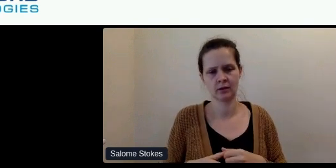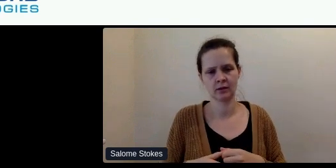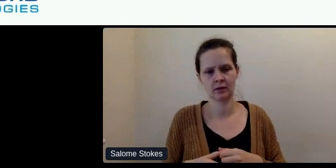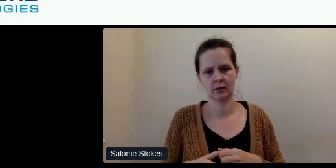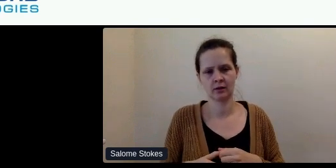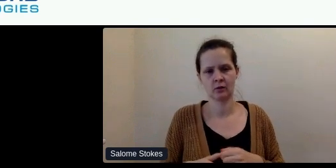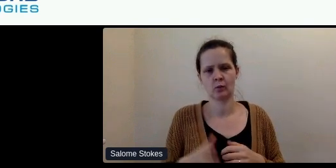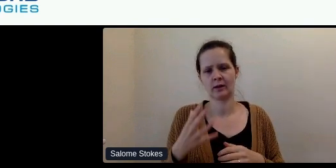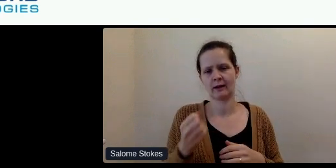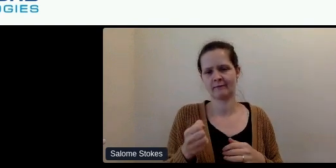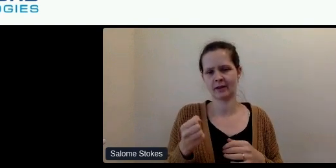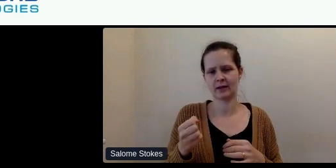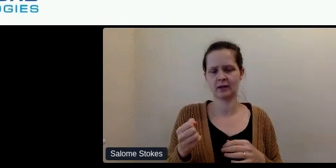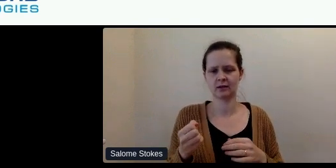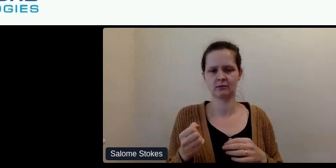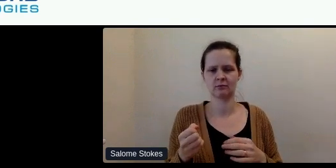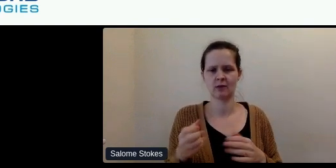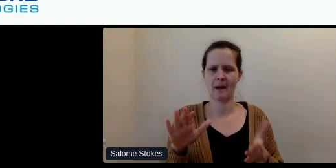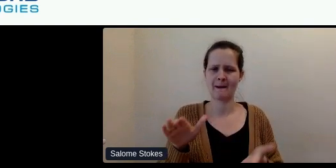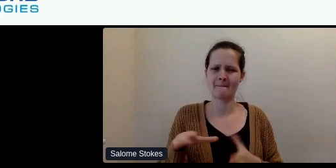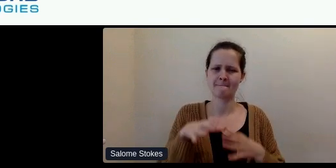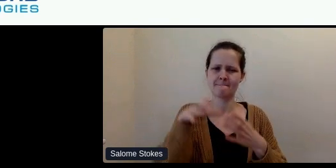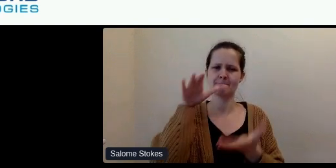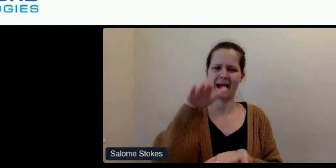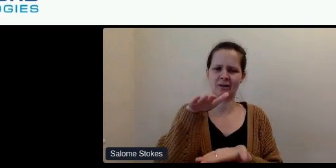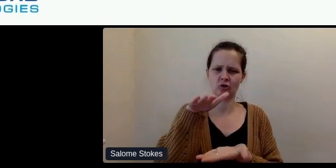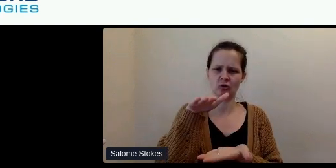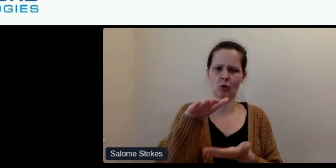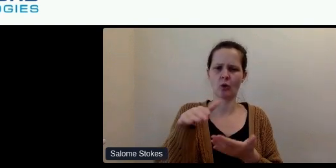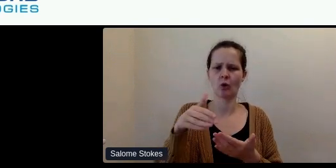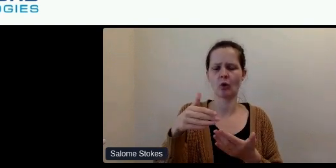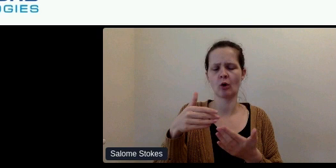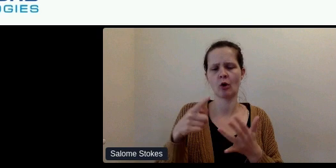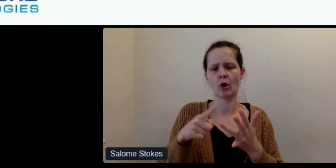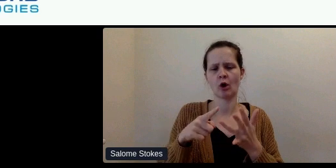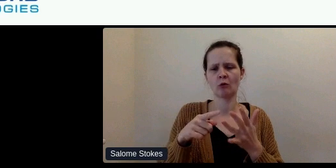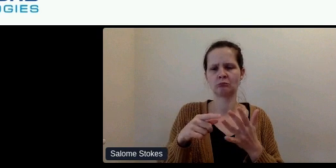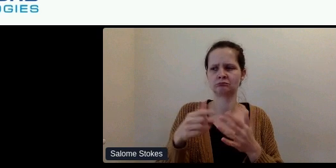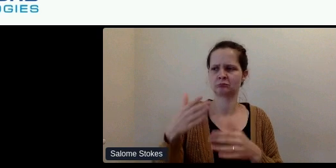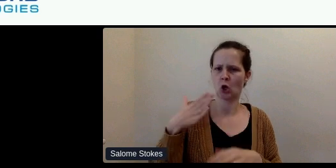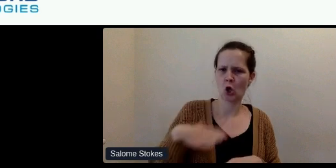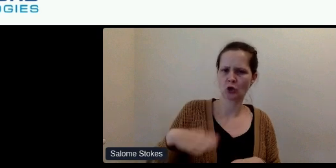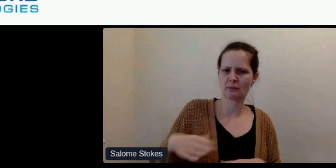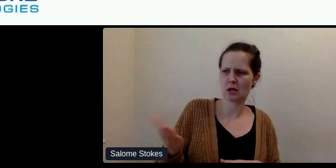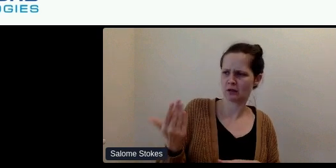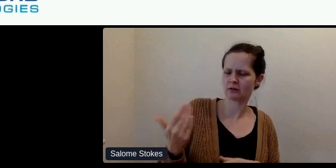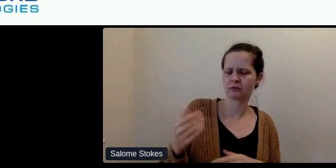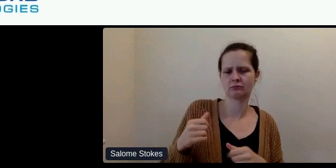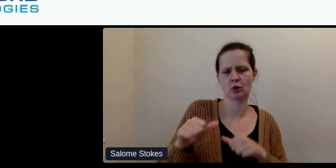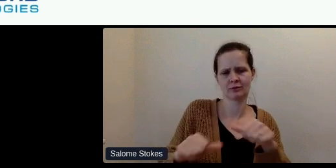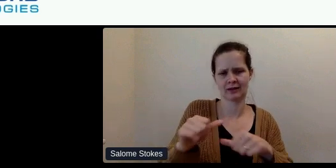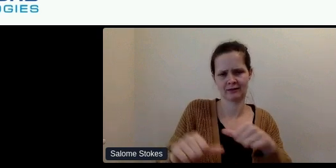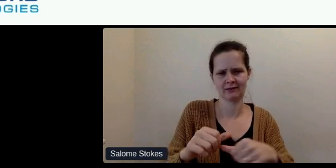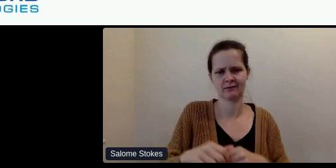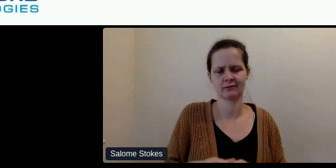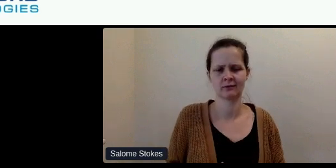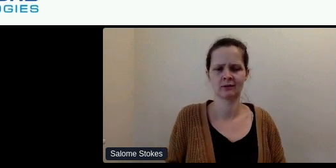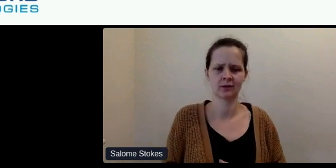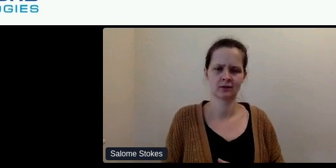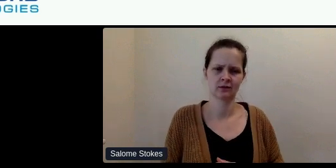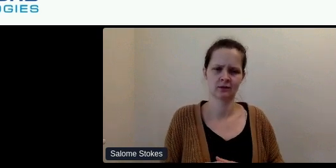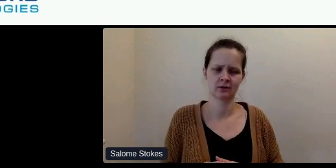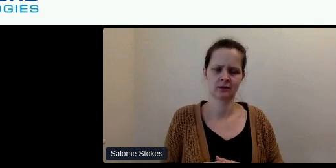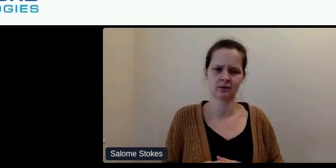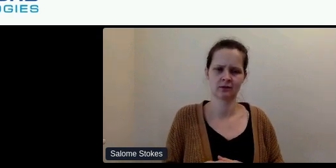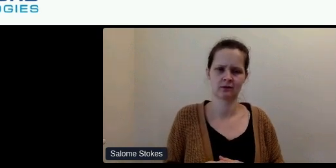on-demand process. So a batch process is where you gather large quantities of documents and run them all through at the